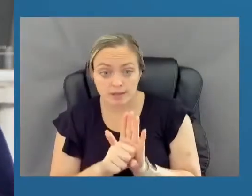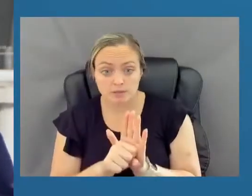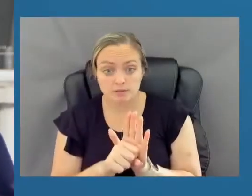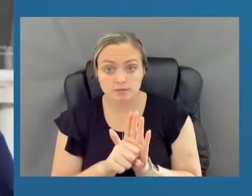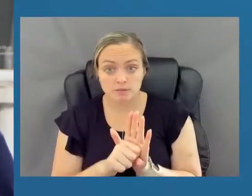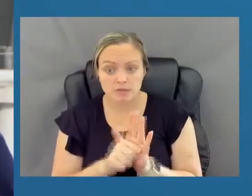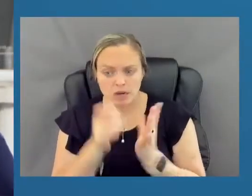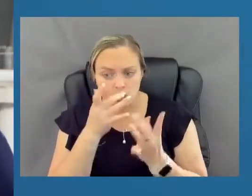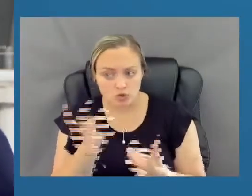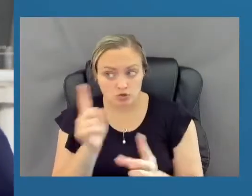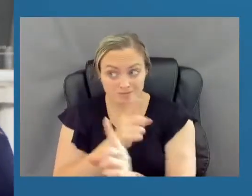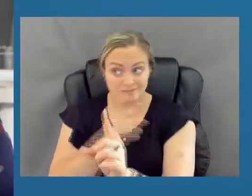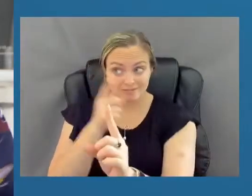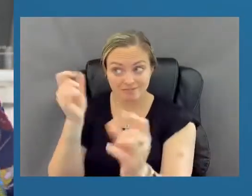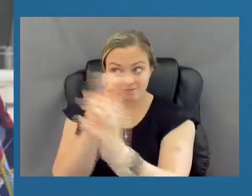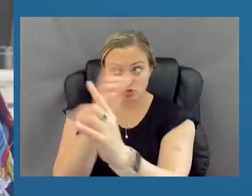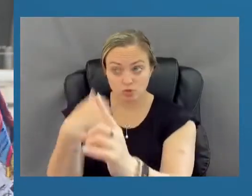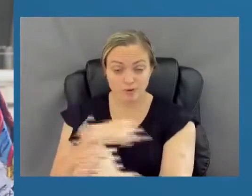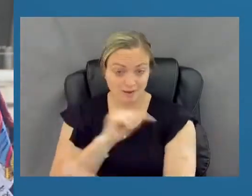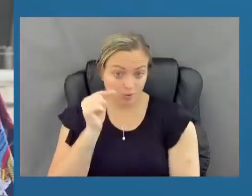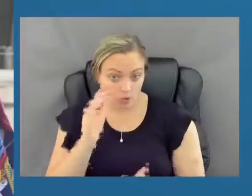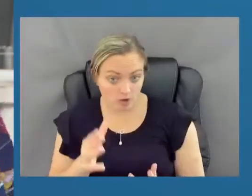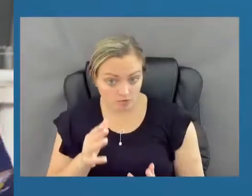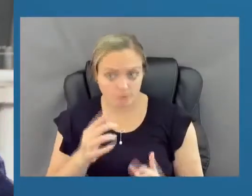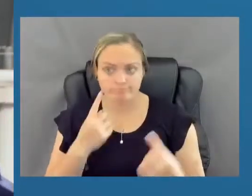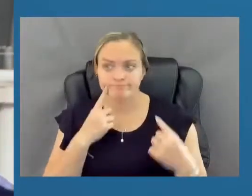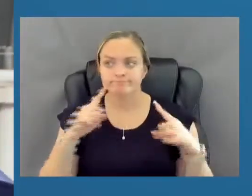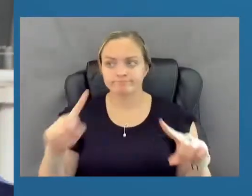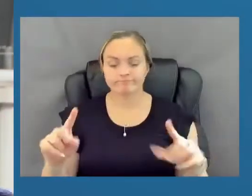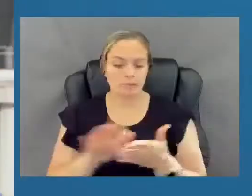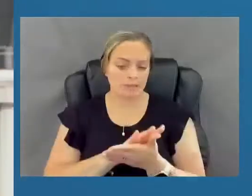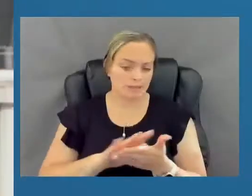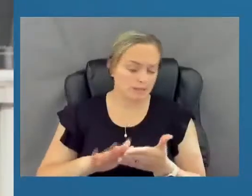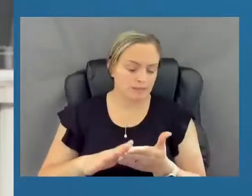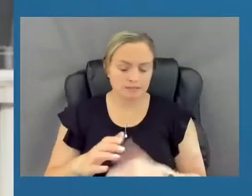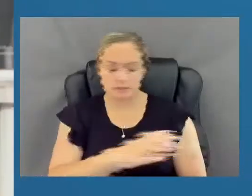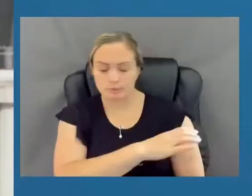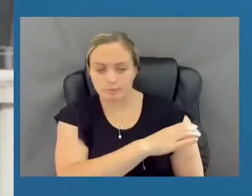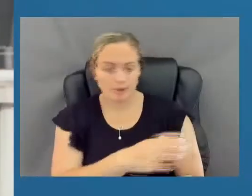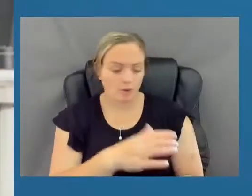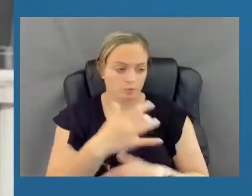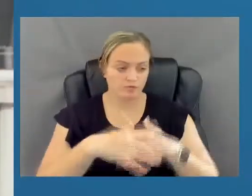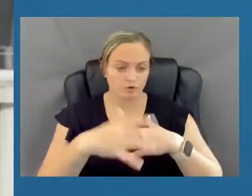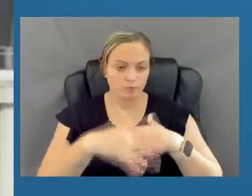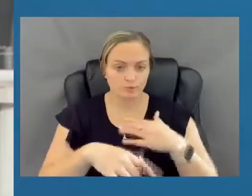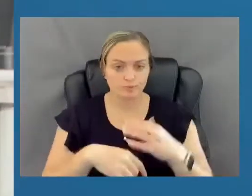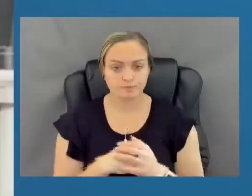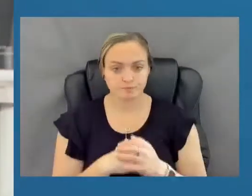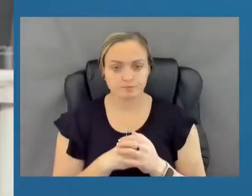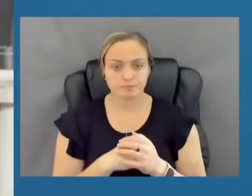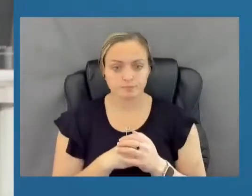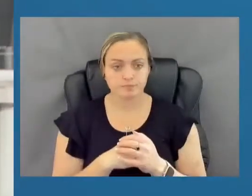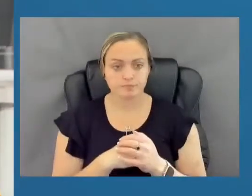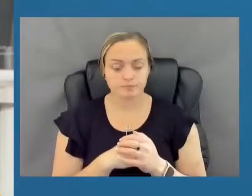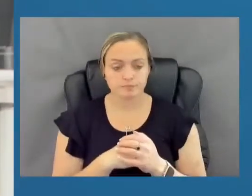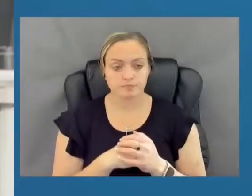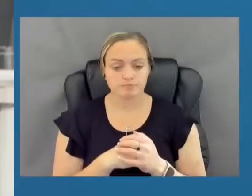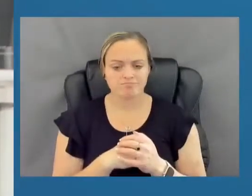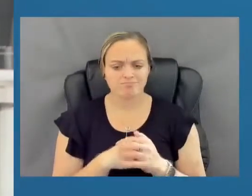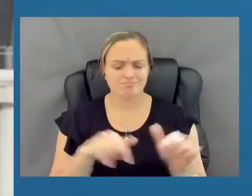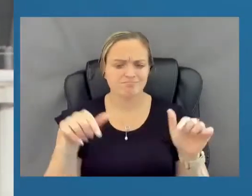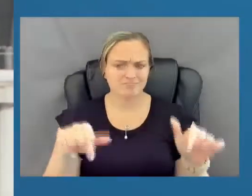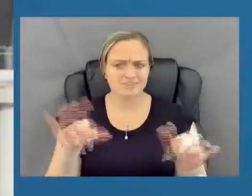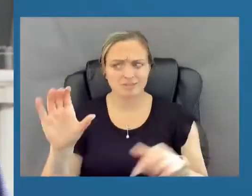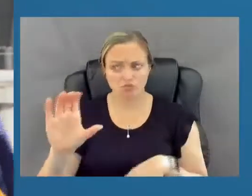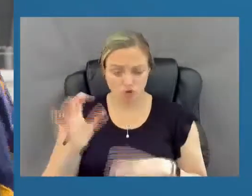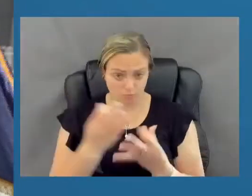this vision, but thanks to our governor, we can get there with the cleanest power available. You know, this is carbon free.